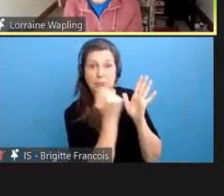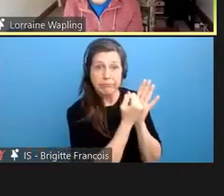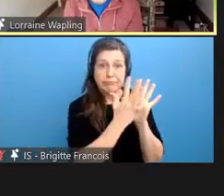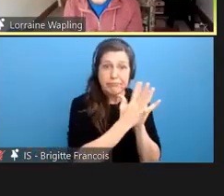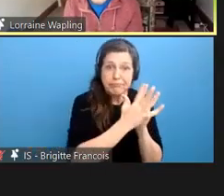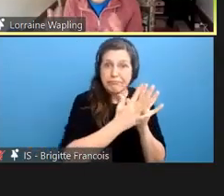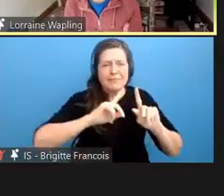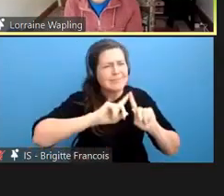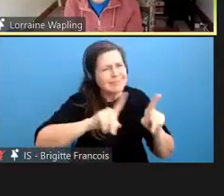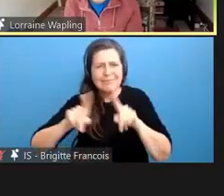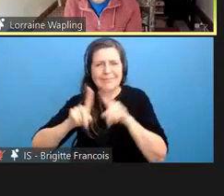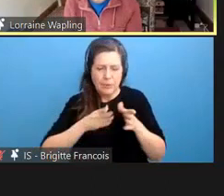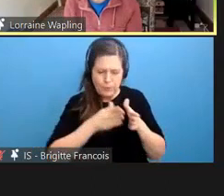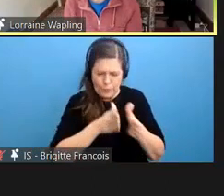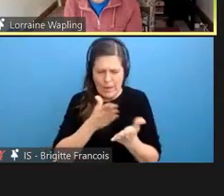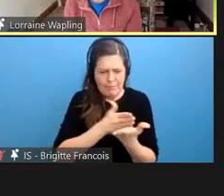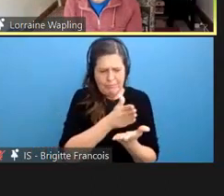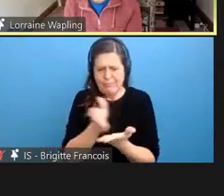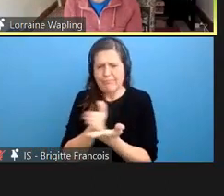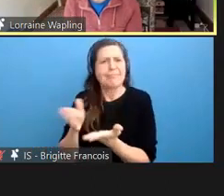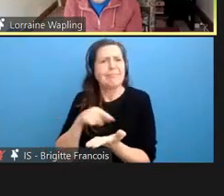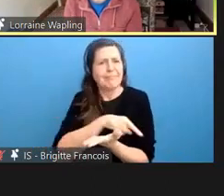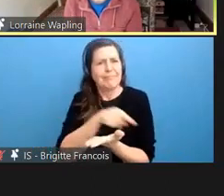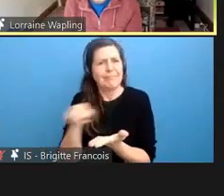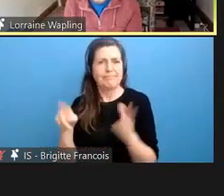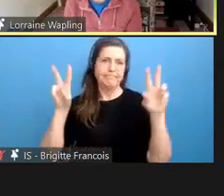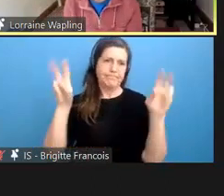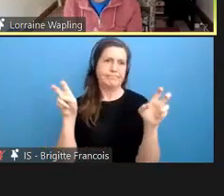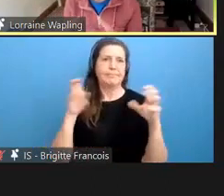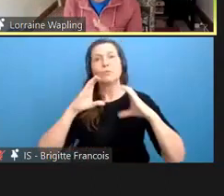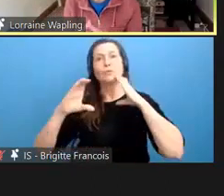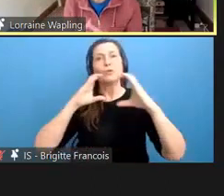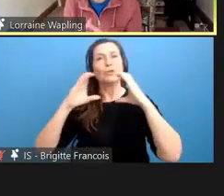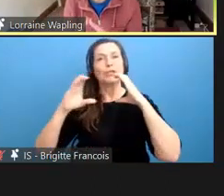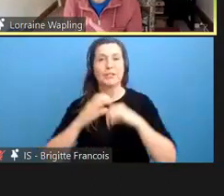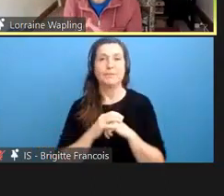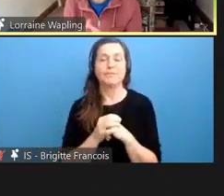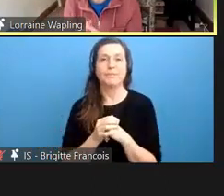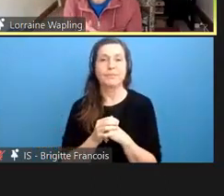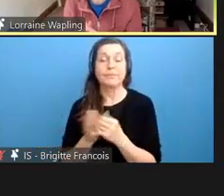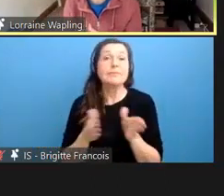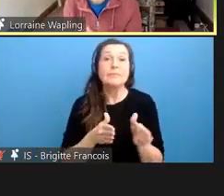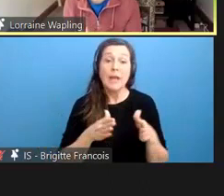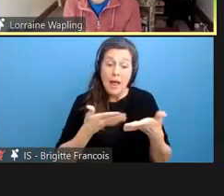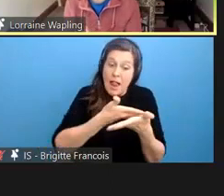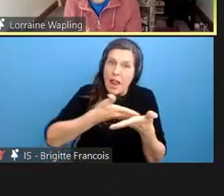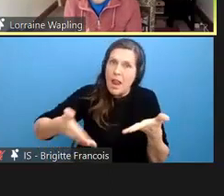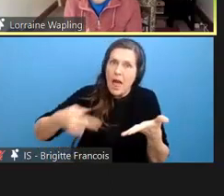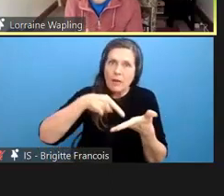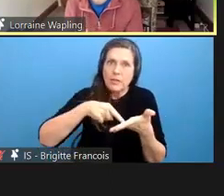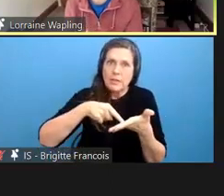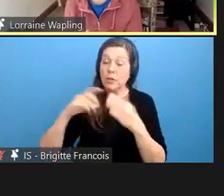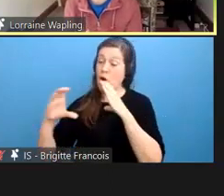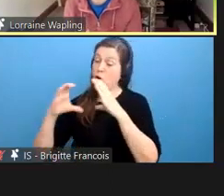would be encompassed by what we call communication. Now, language is a very special form